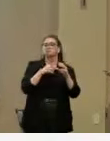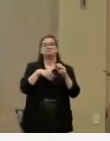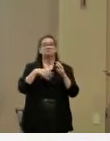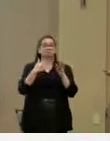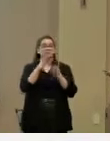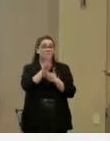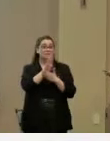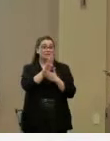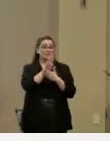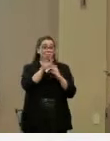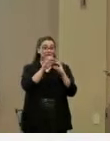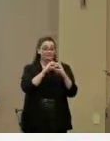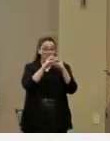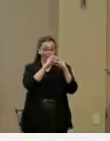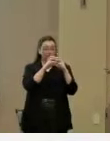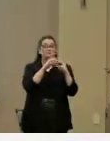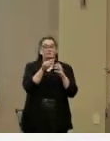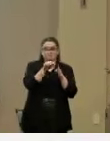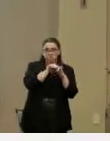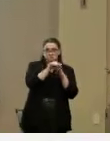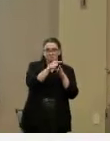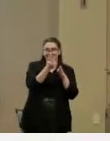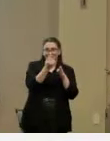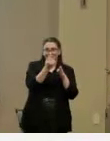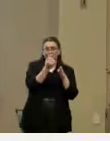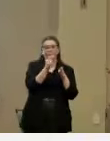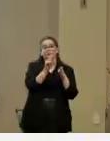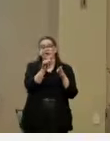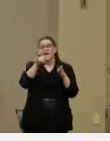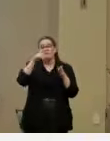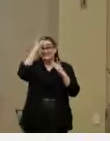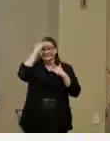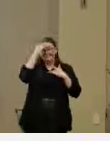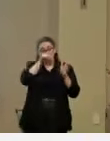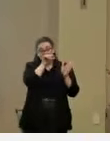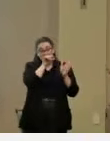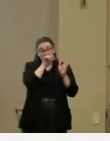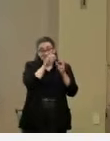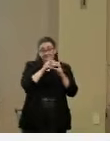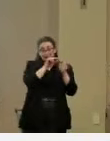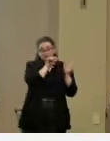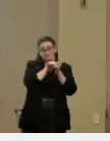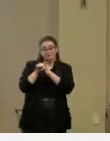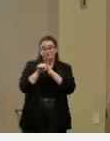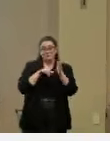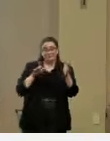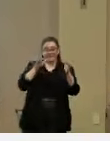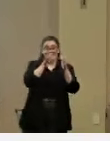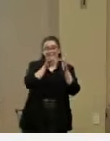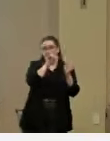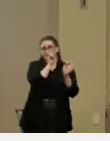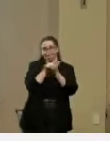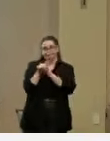Talked about B cells. They're specified to kill pathogenic cells by, once they come in contact with